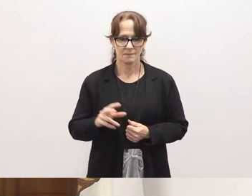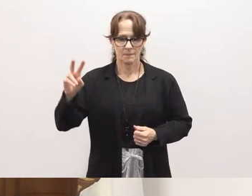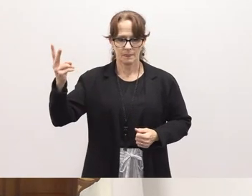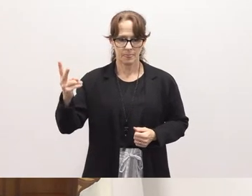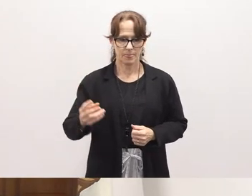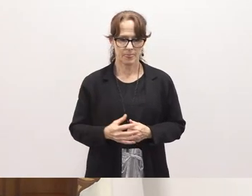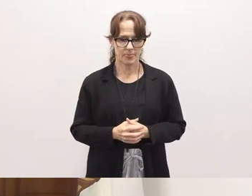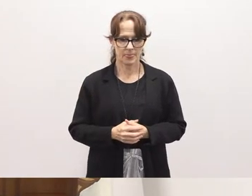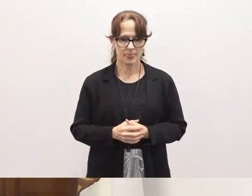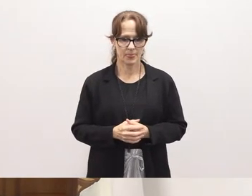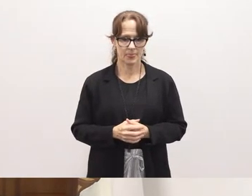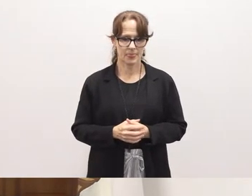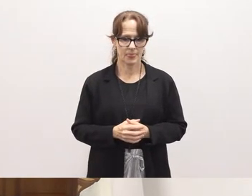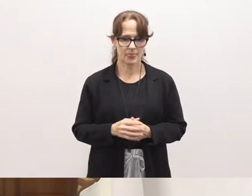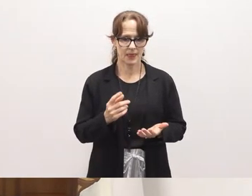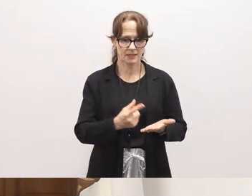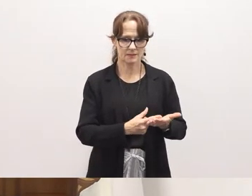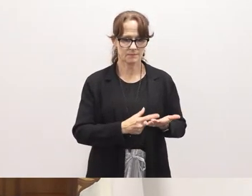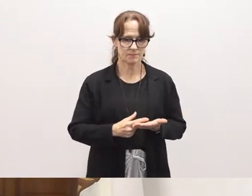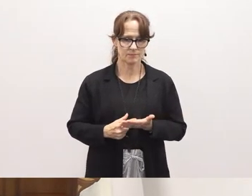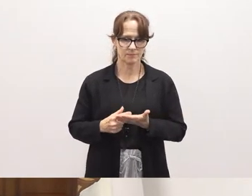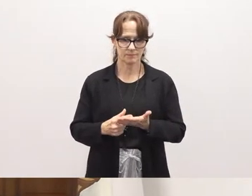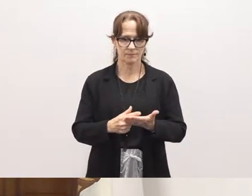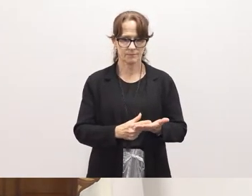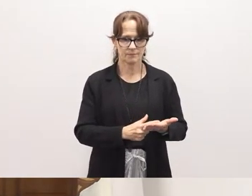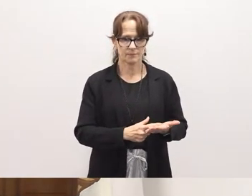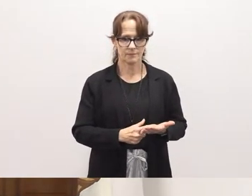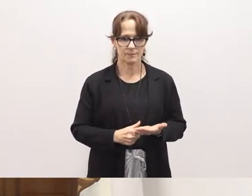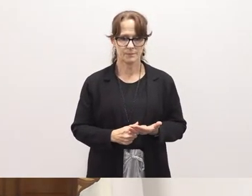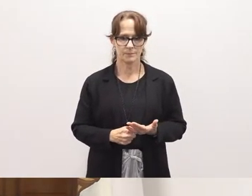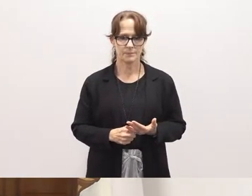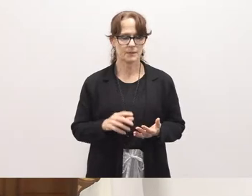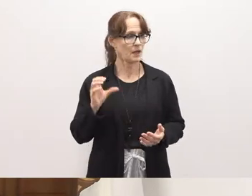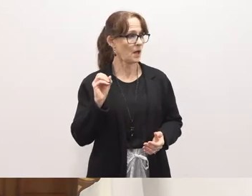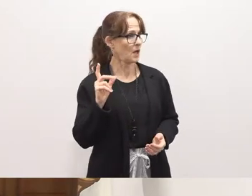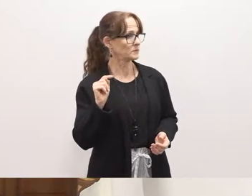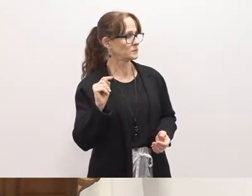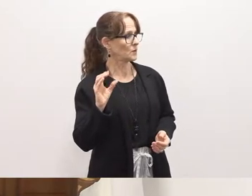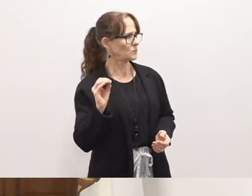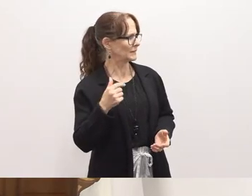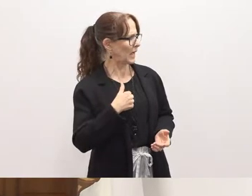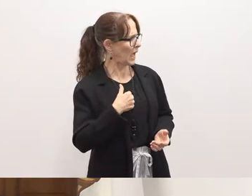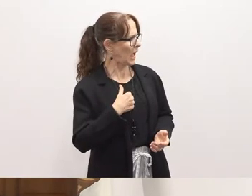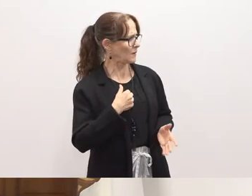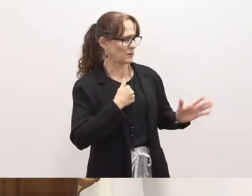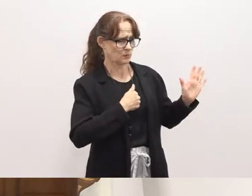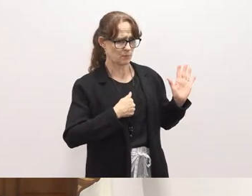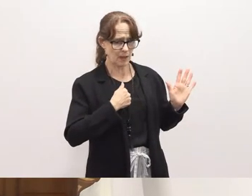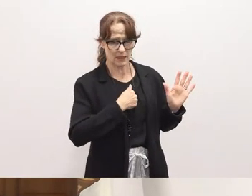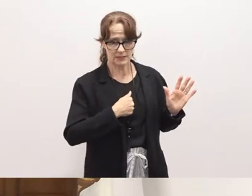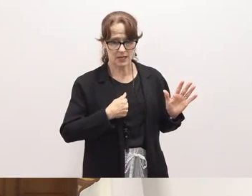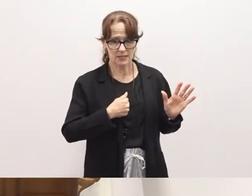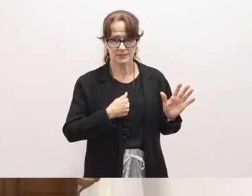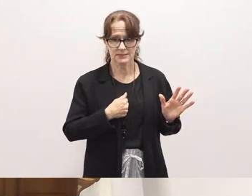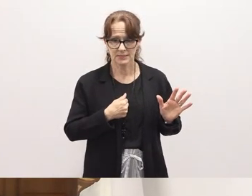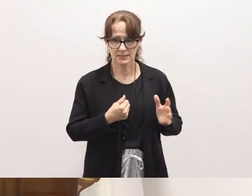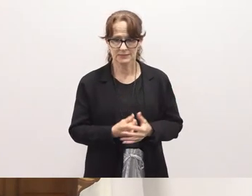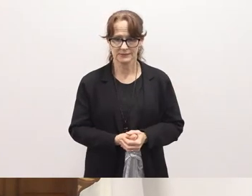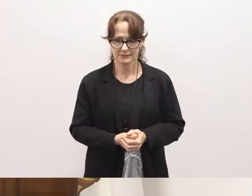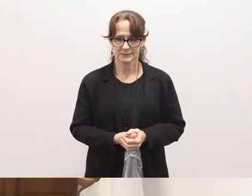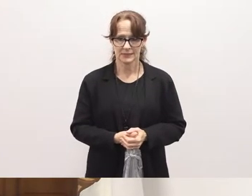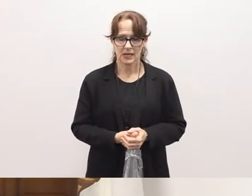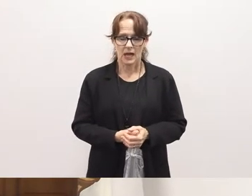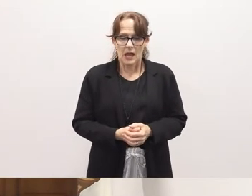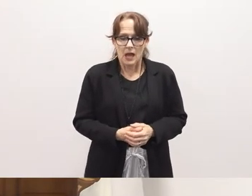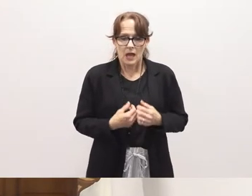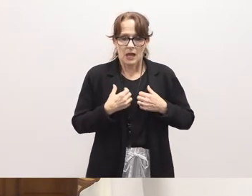Second. Any discussion? Yeah, quick. I want to apologize that